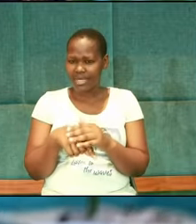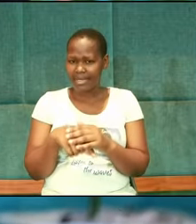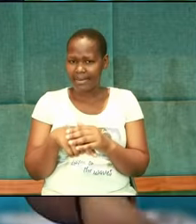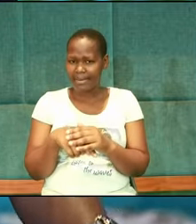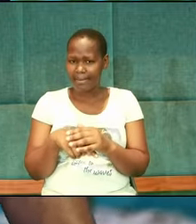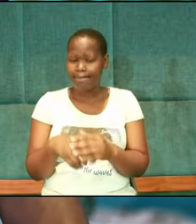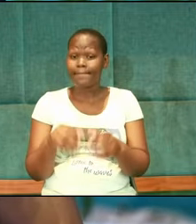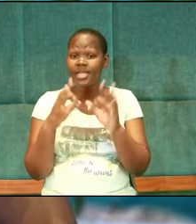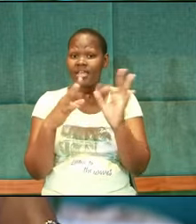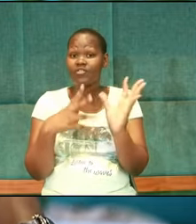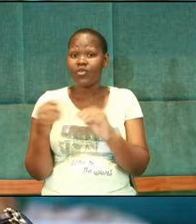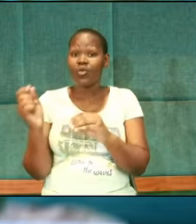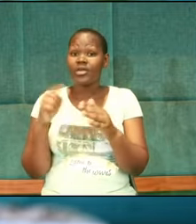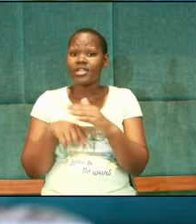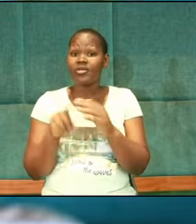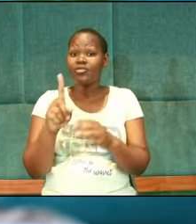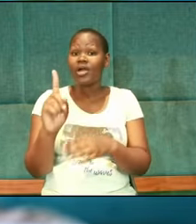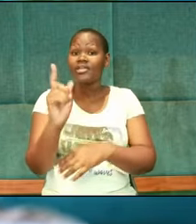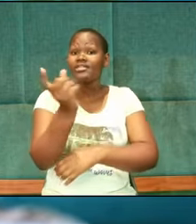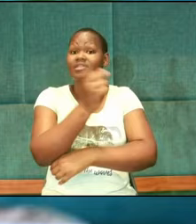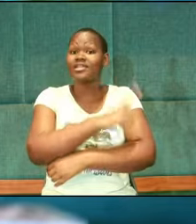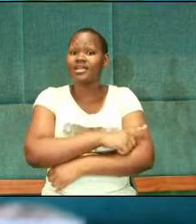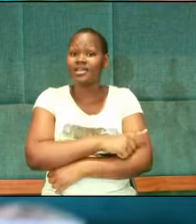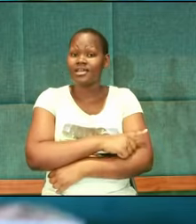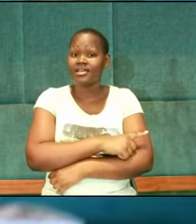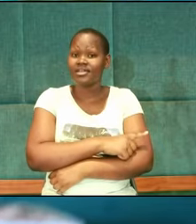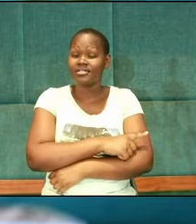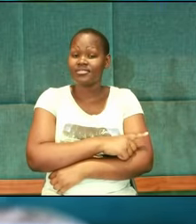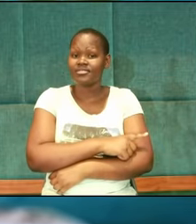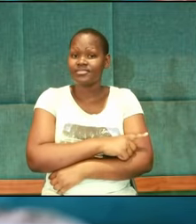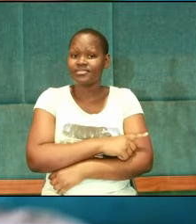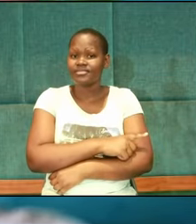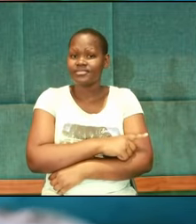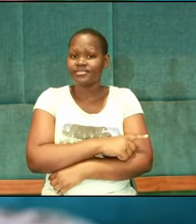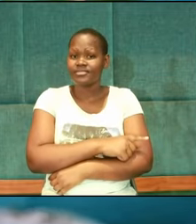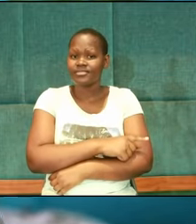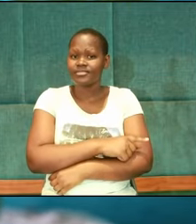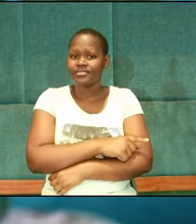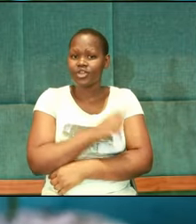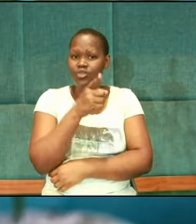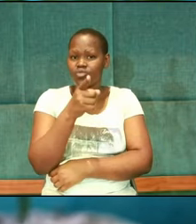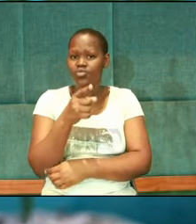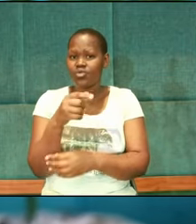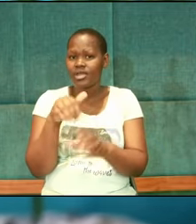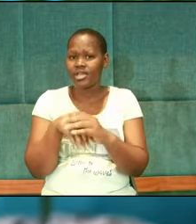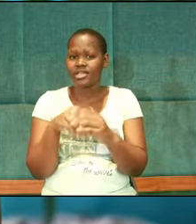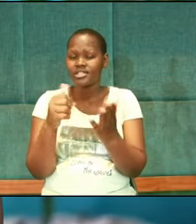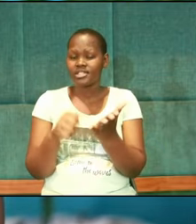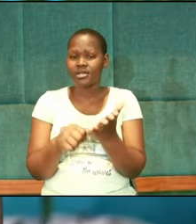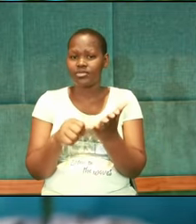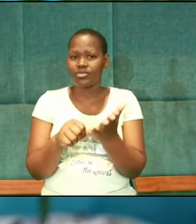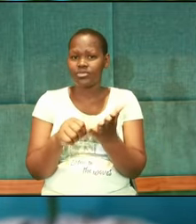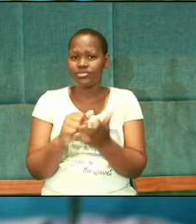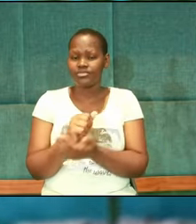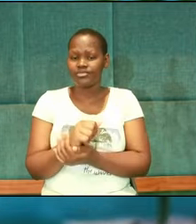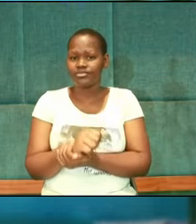And if it goes down one day and they beat you to the pelvic game, you are in trouble.